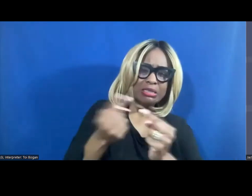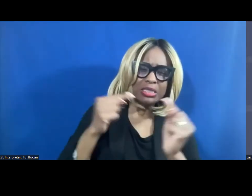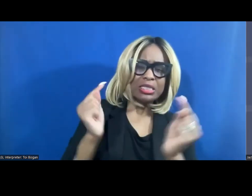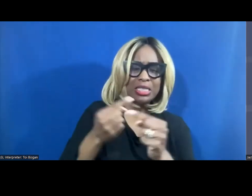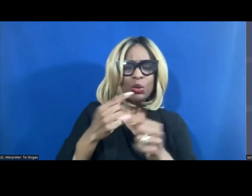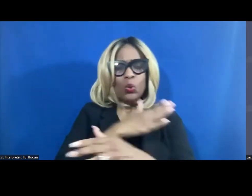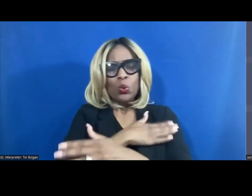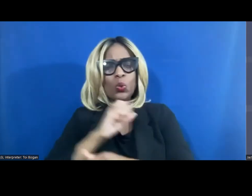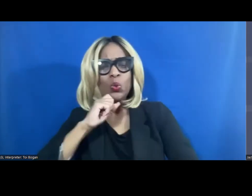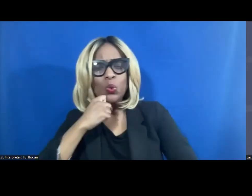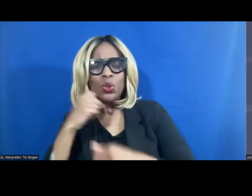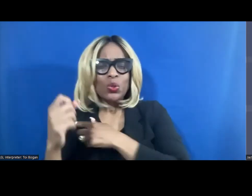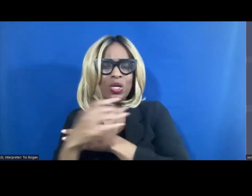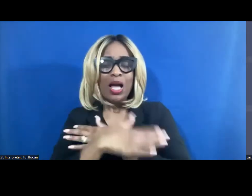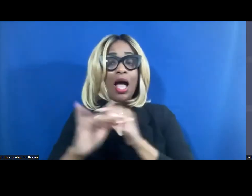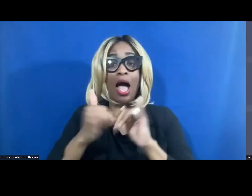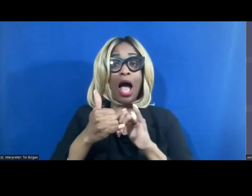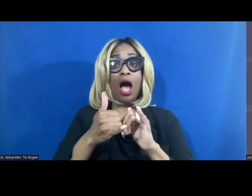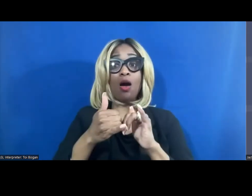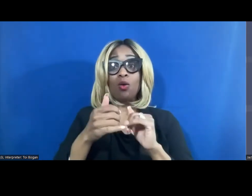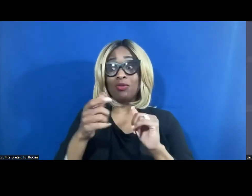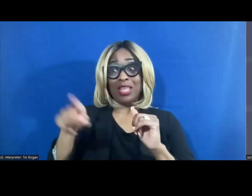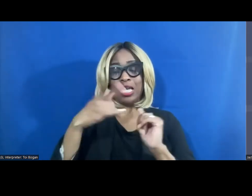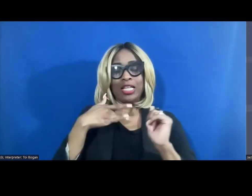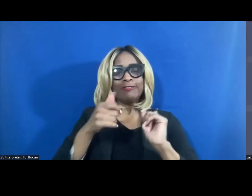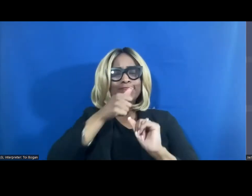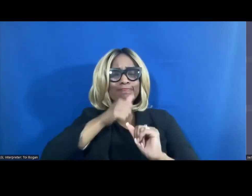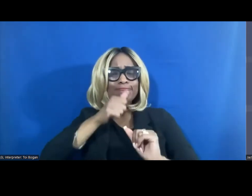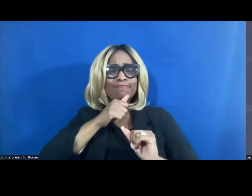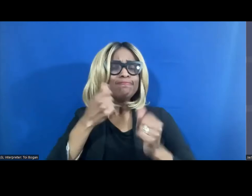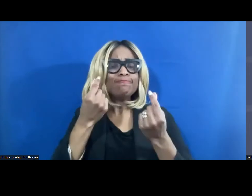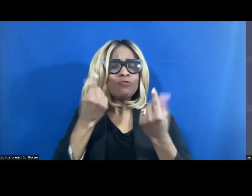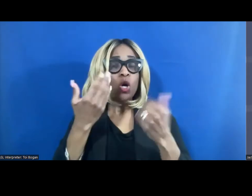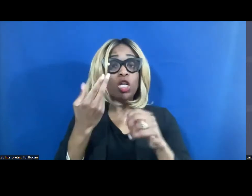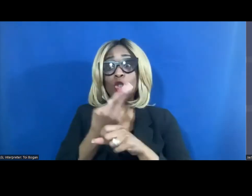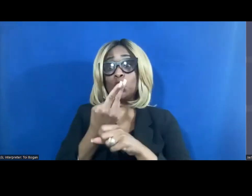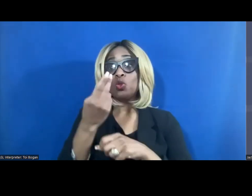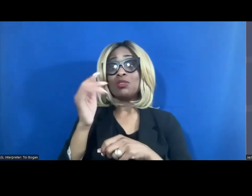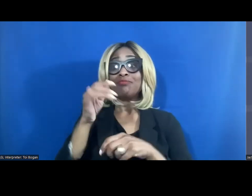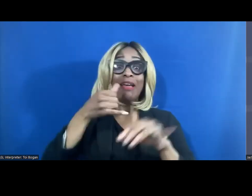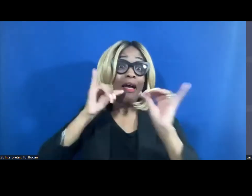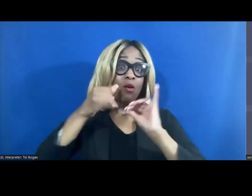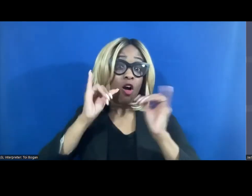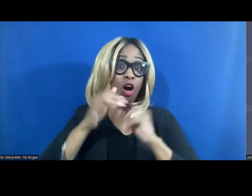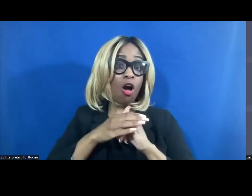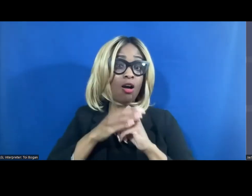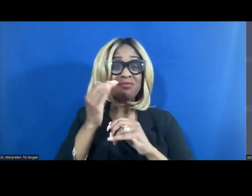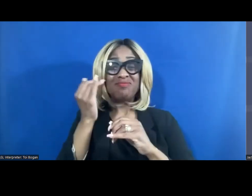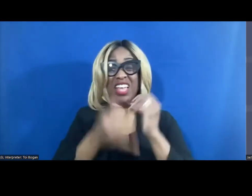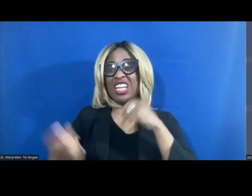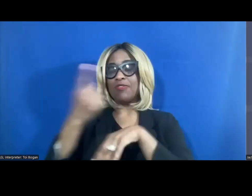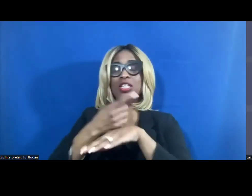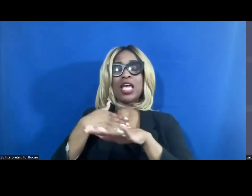And sometimes the way that people cope with that back pain might be to use substances like alcohol at the end of the day